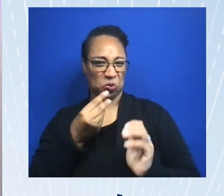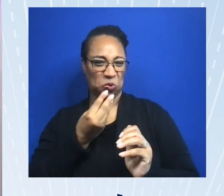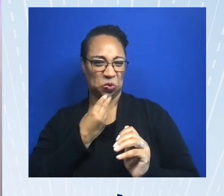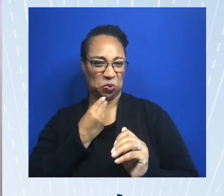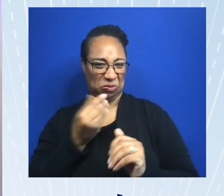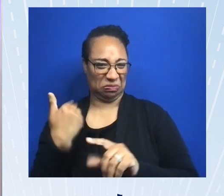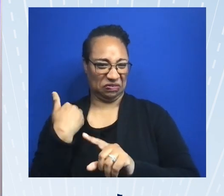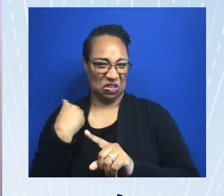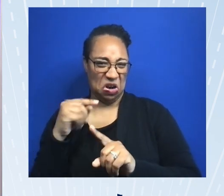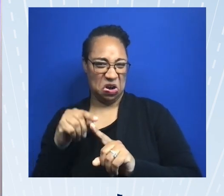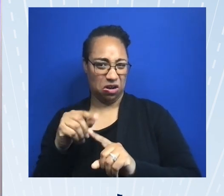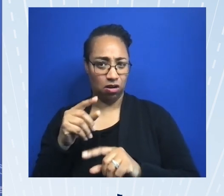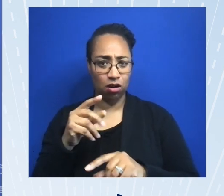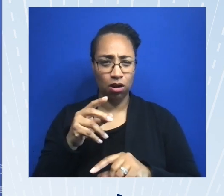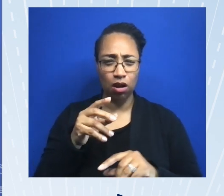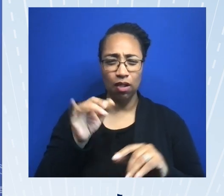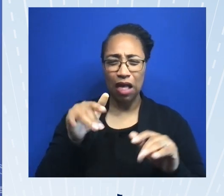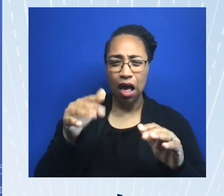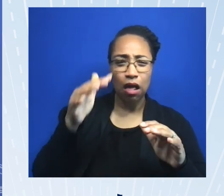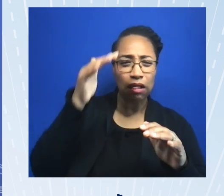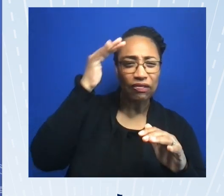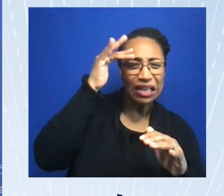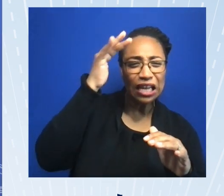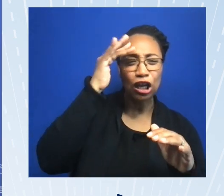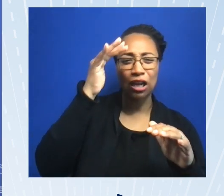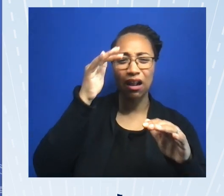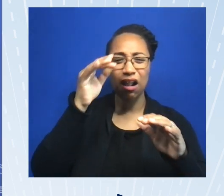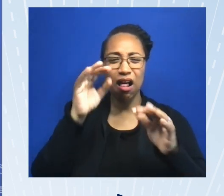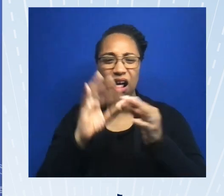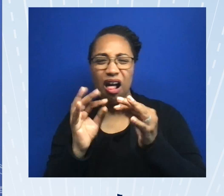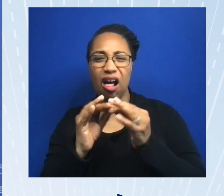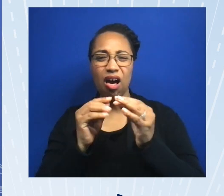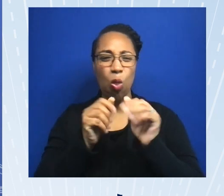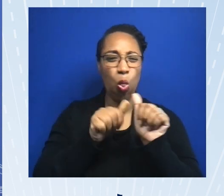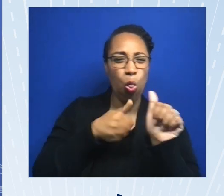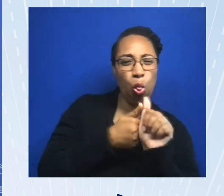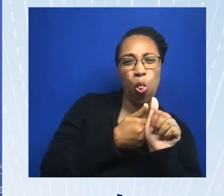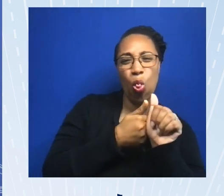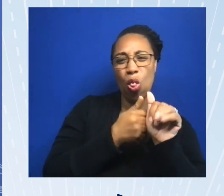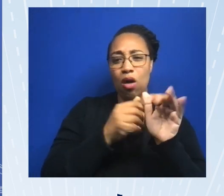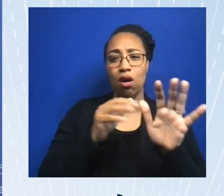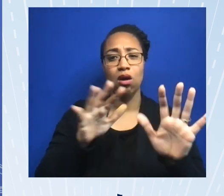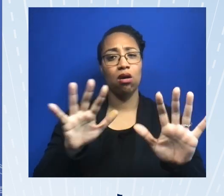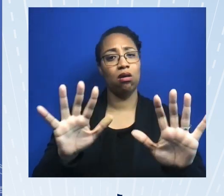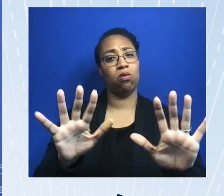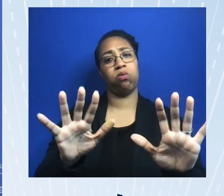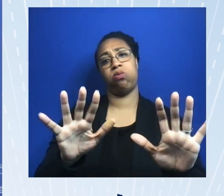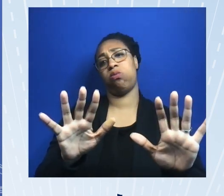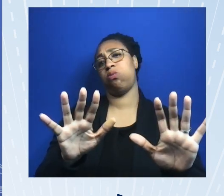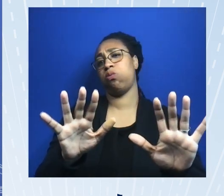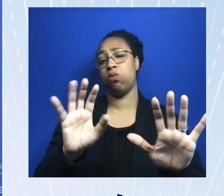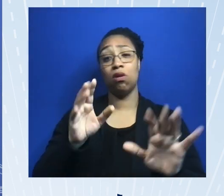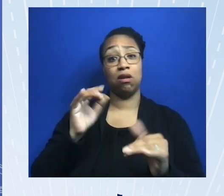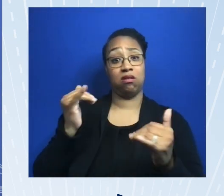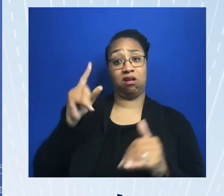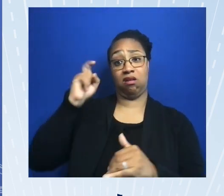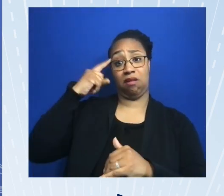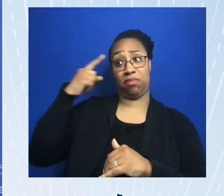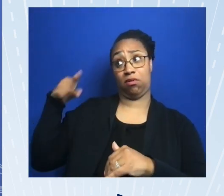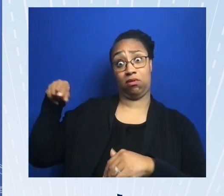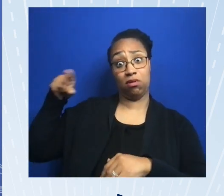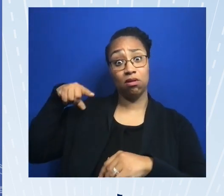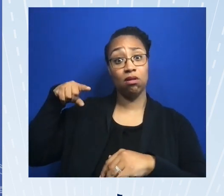this challenge alone. Tech companies have a critical role to play. For that reason, the strategy